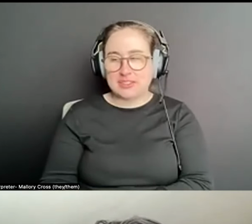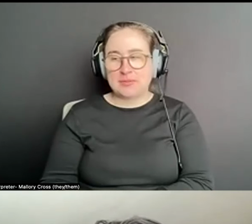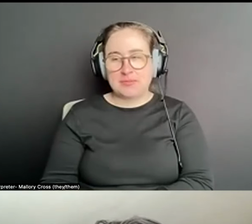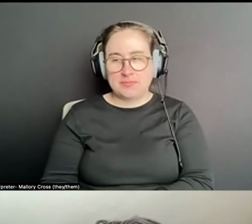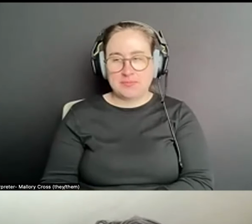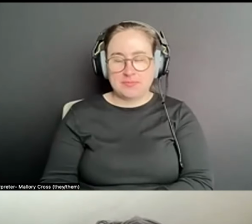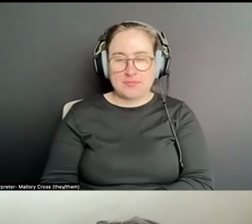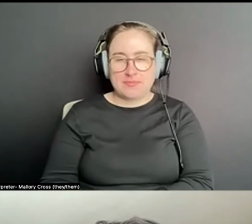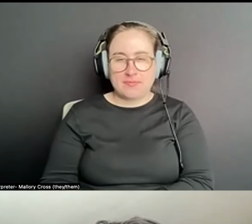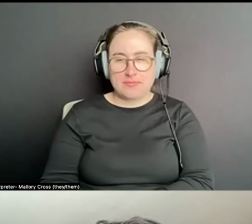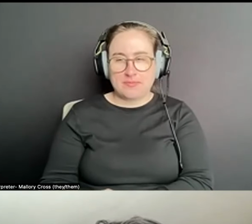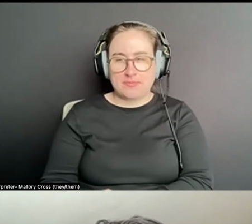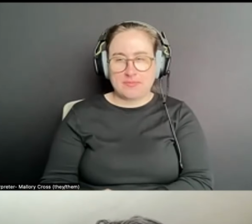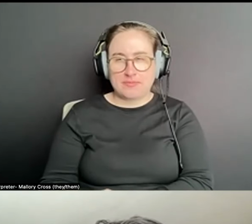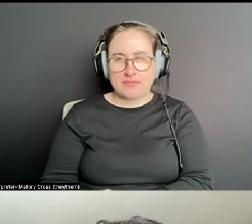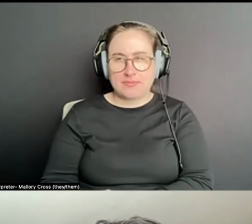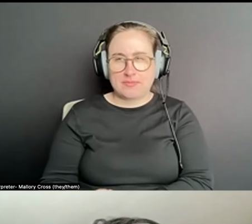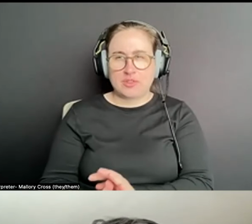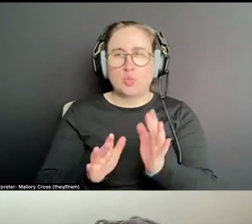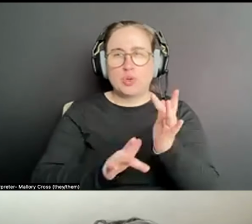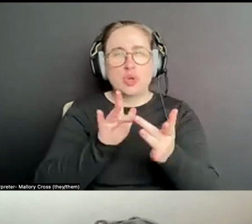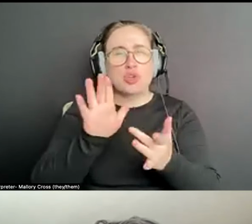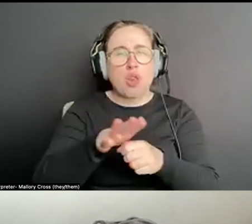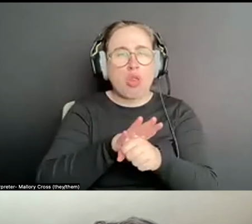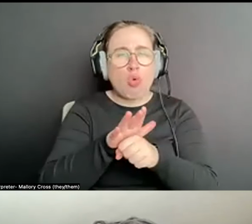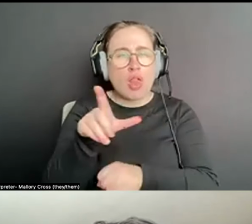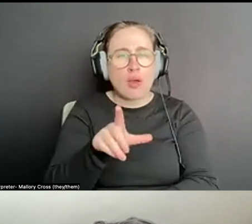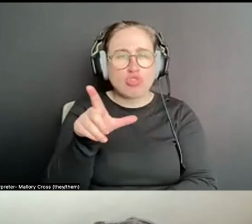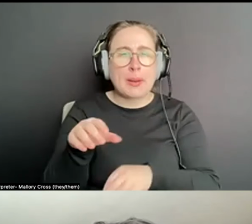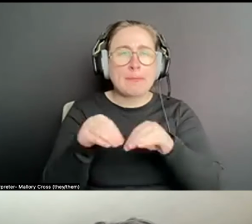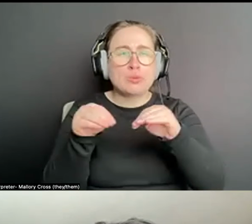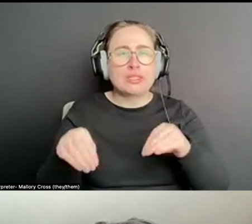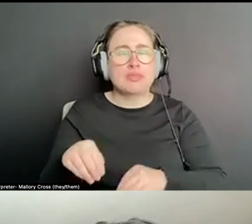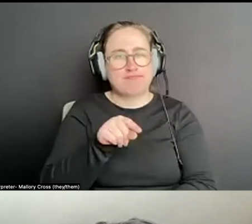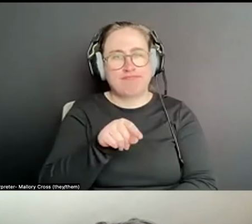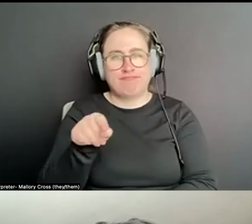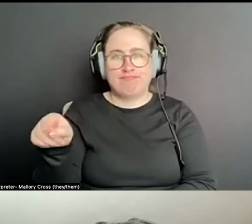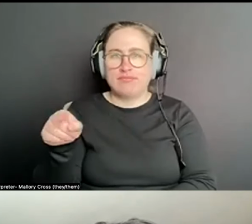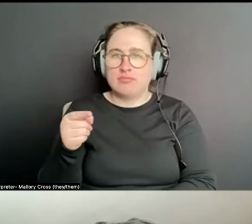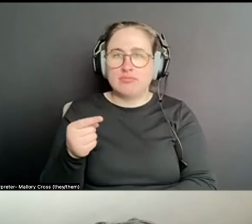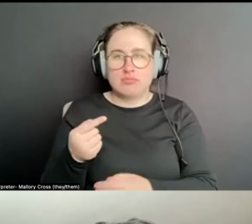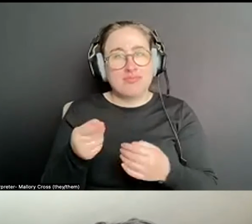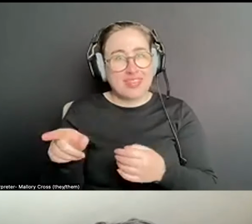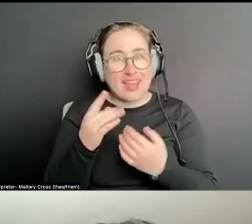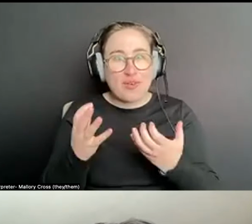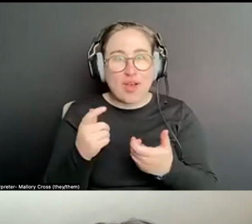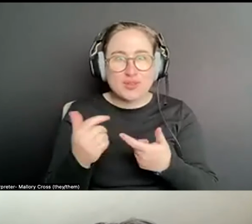Definitely reaching out to your local libraries, museums, you know, they definitely want to